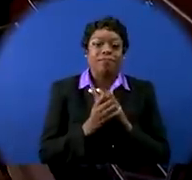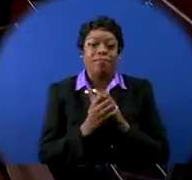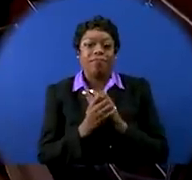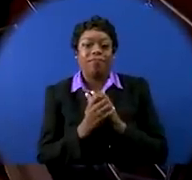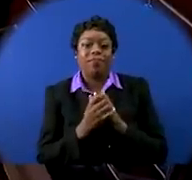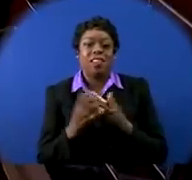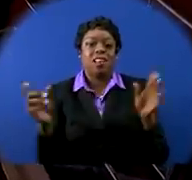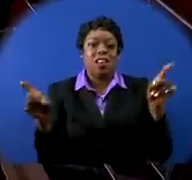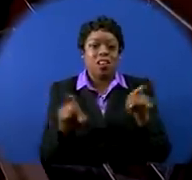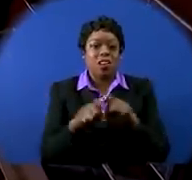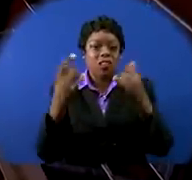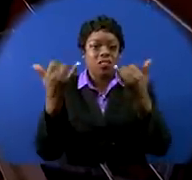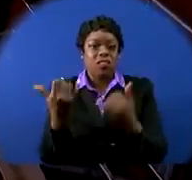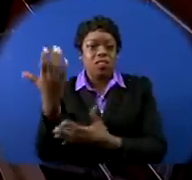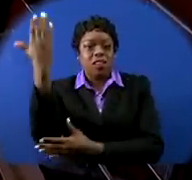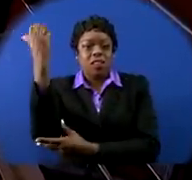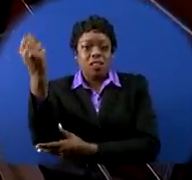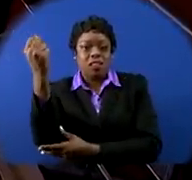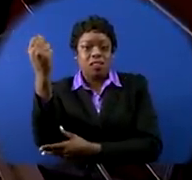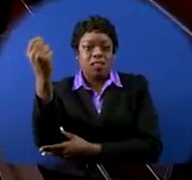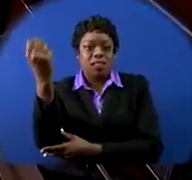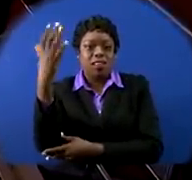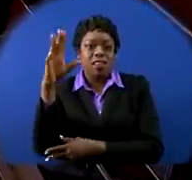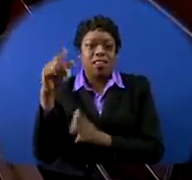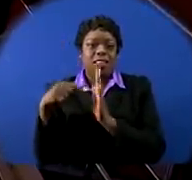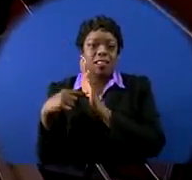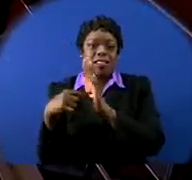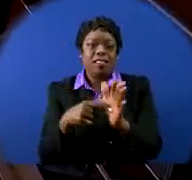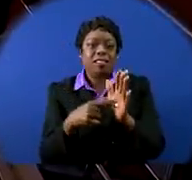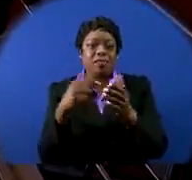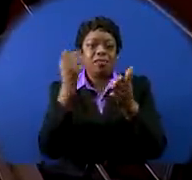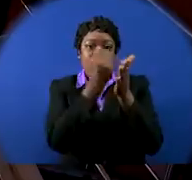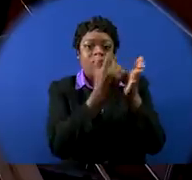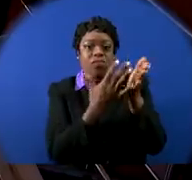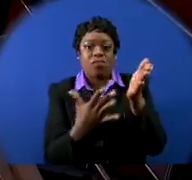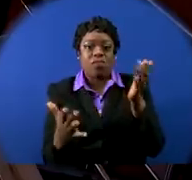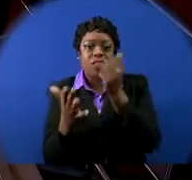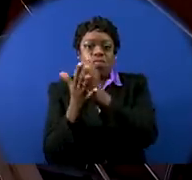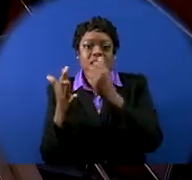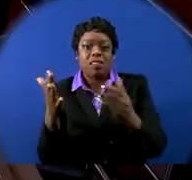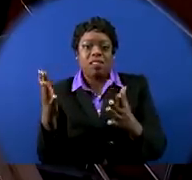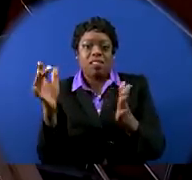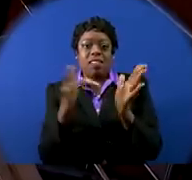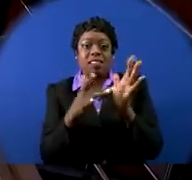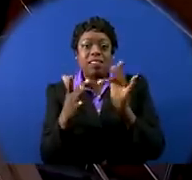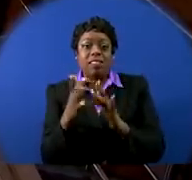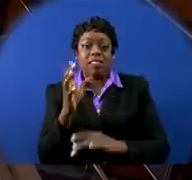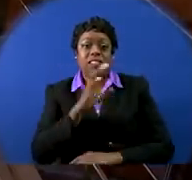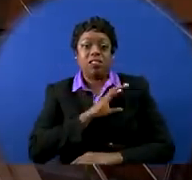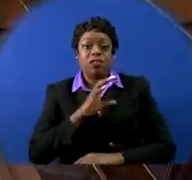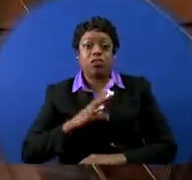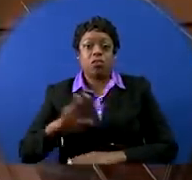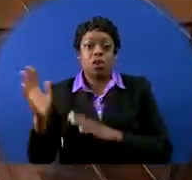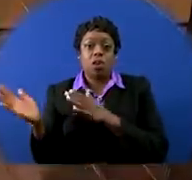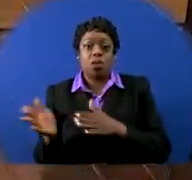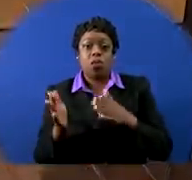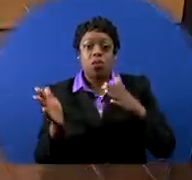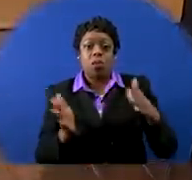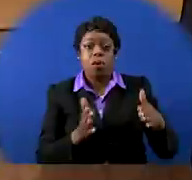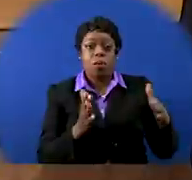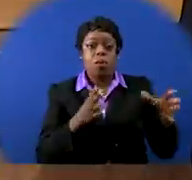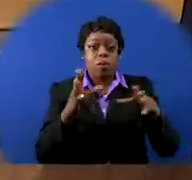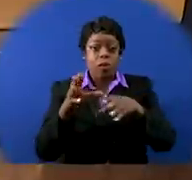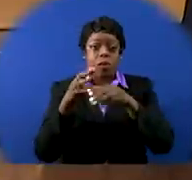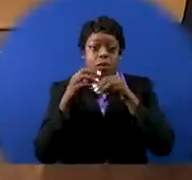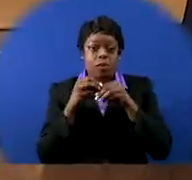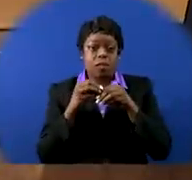We hold in our hands a symbol of the shed blood of Jesus Christ. As we prepare to receive it today, we're